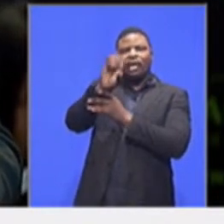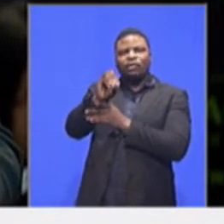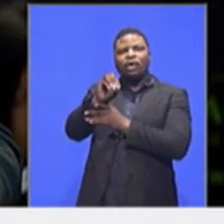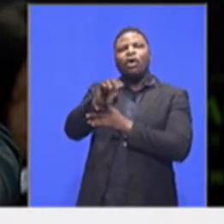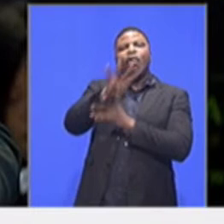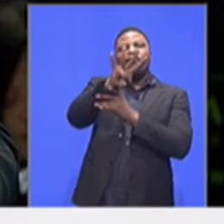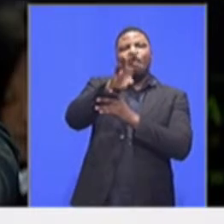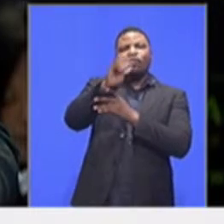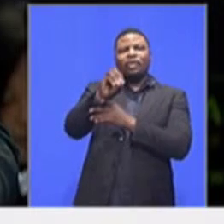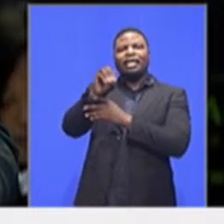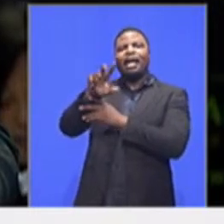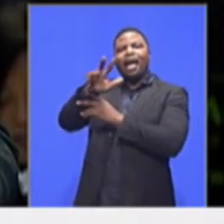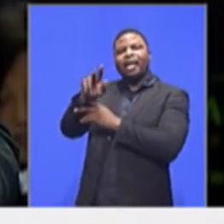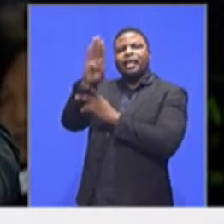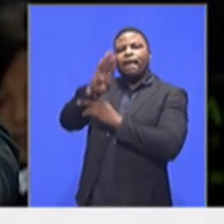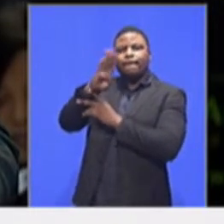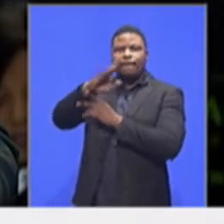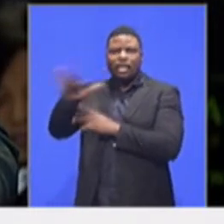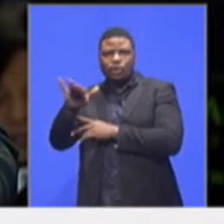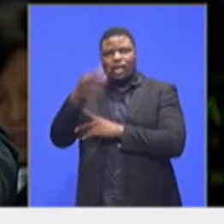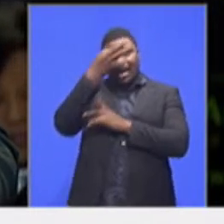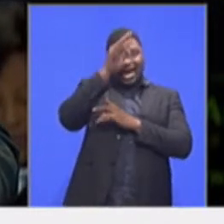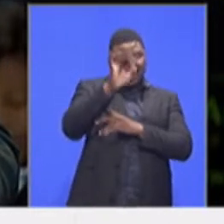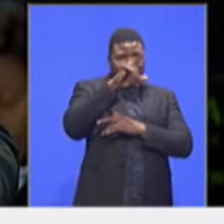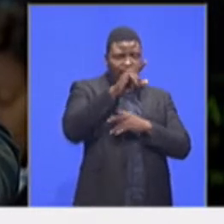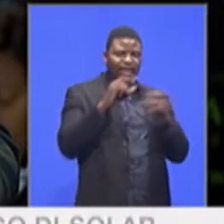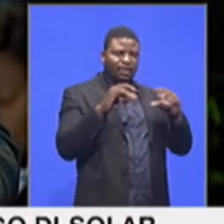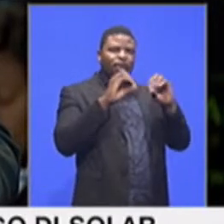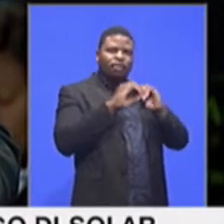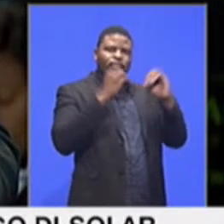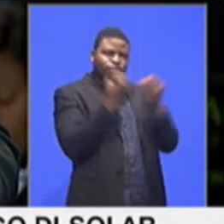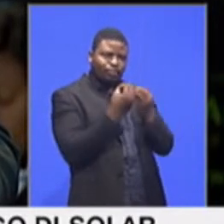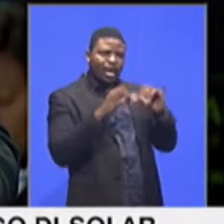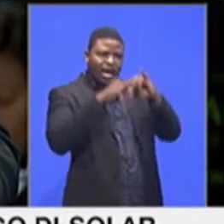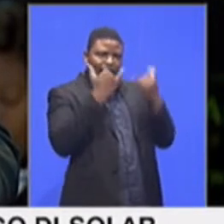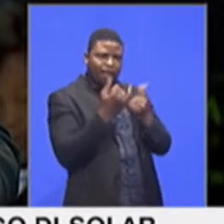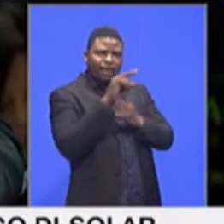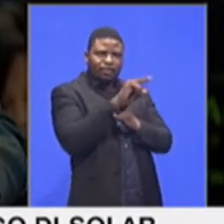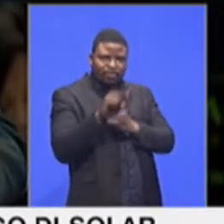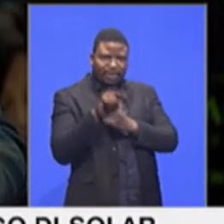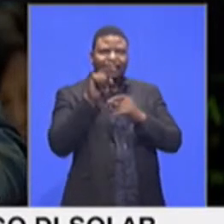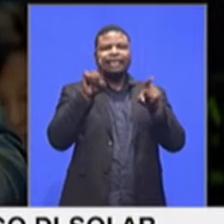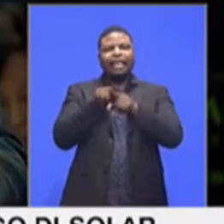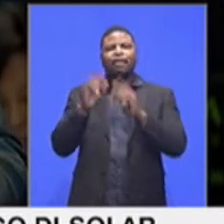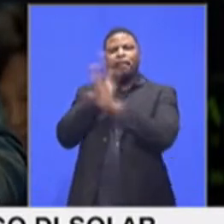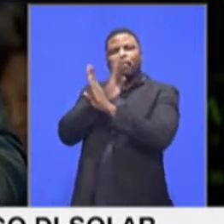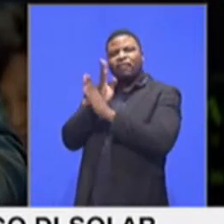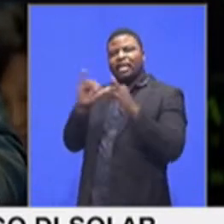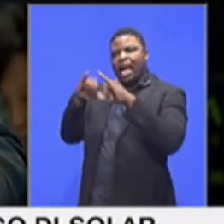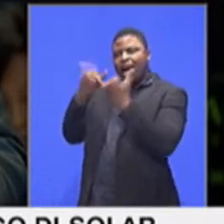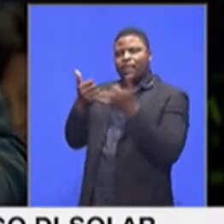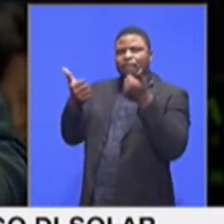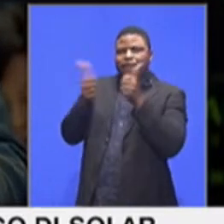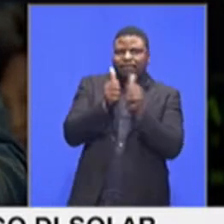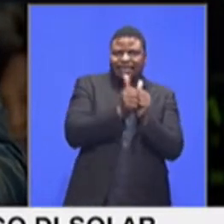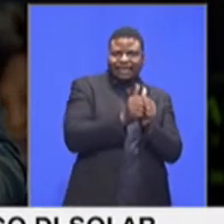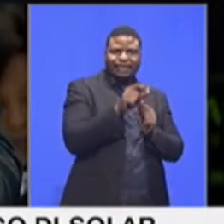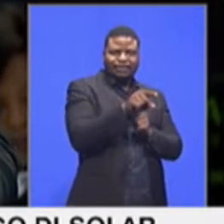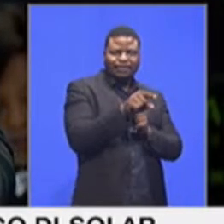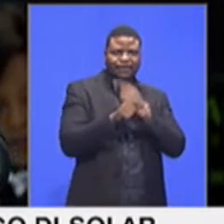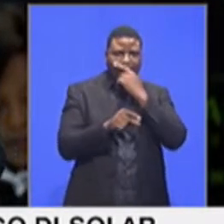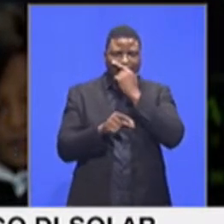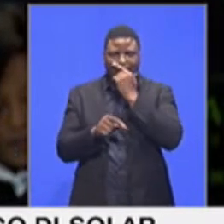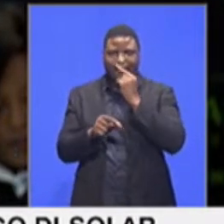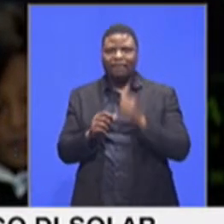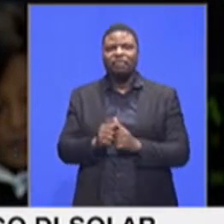by state-owned companies, public entities, and through public-private investment partnerships. These